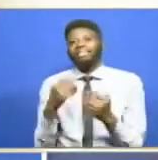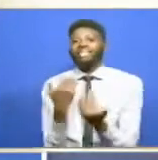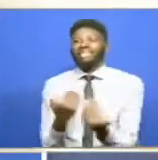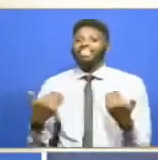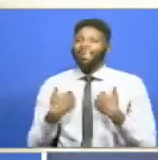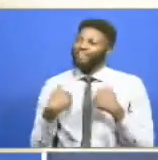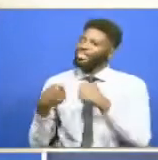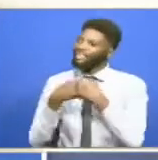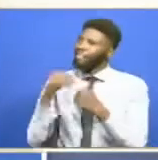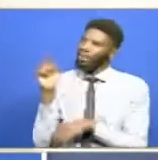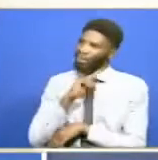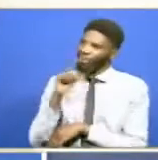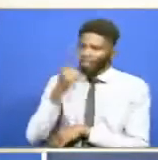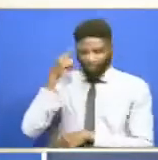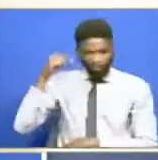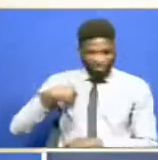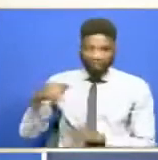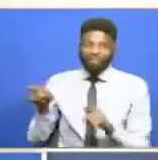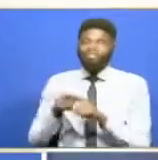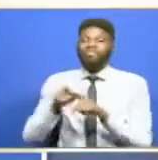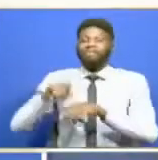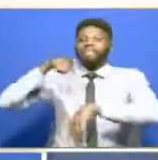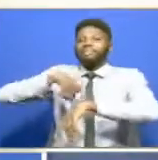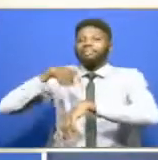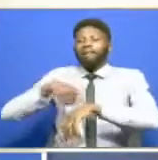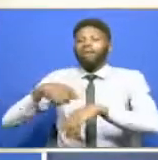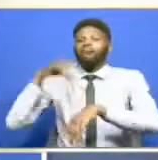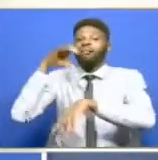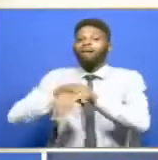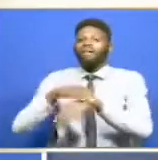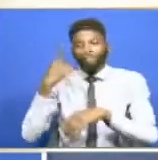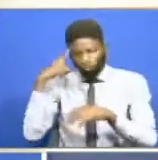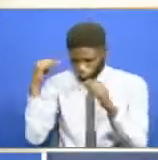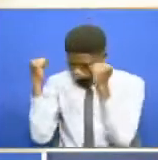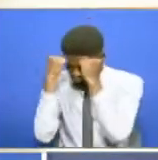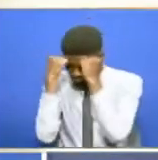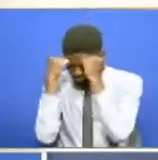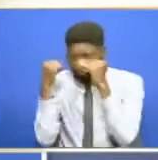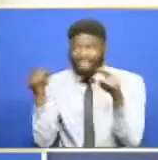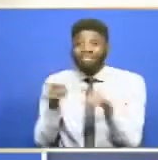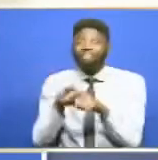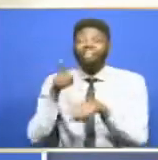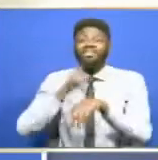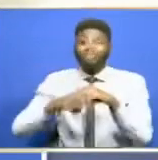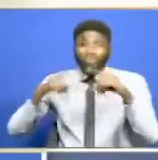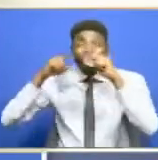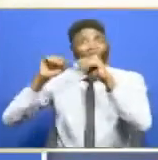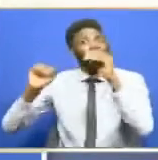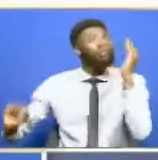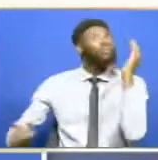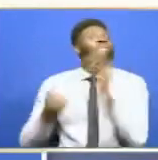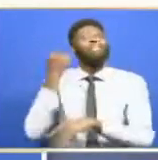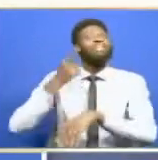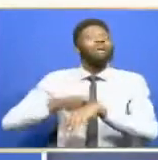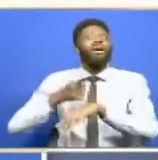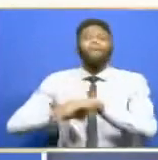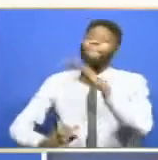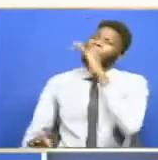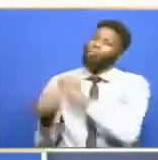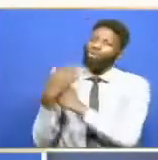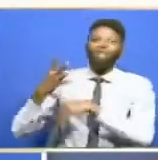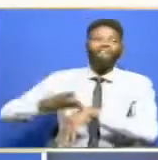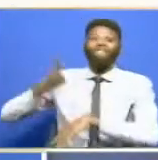really challenging for me to get a time to study. And like, if we say that you just wake up at 4, like the usual time at